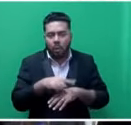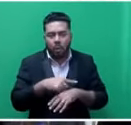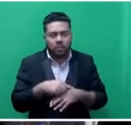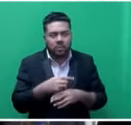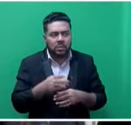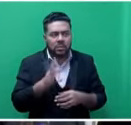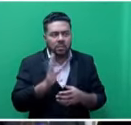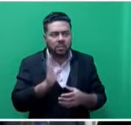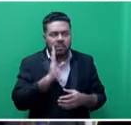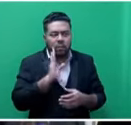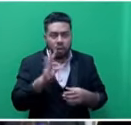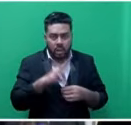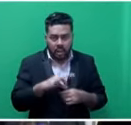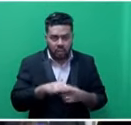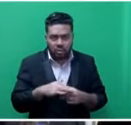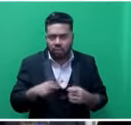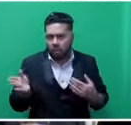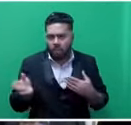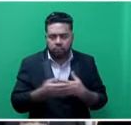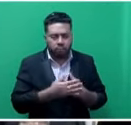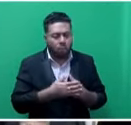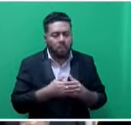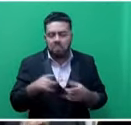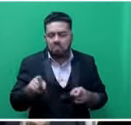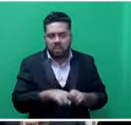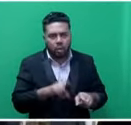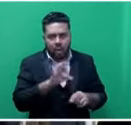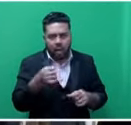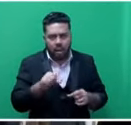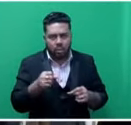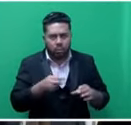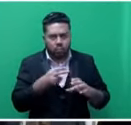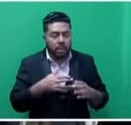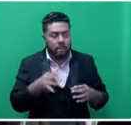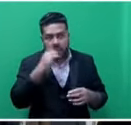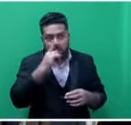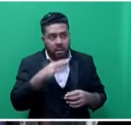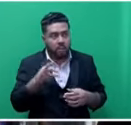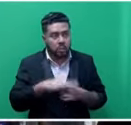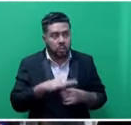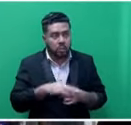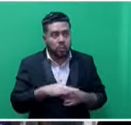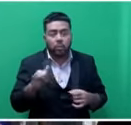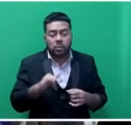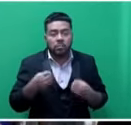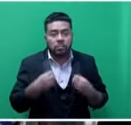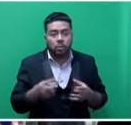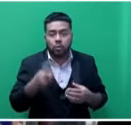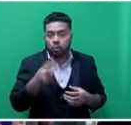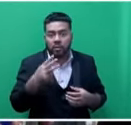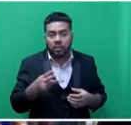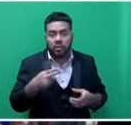election. First, Mr. Speaker, sir, the blackout does not apply to pre-poll voting, which begins 2 to 3